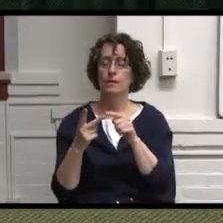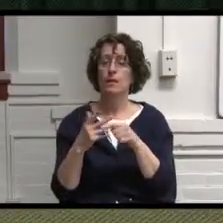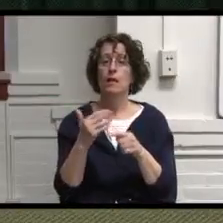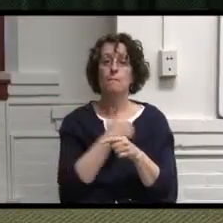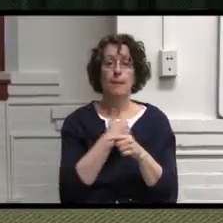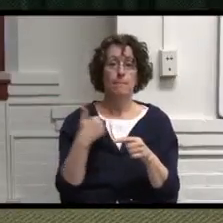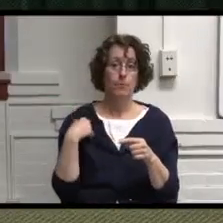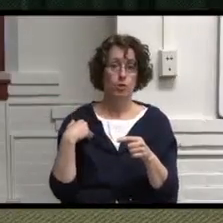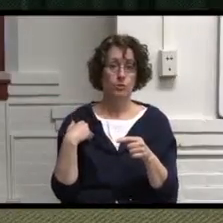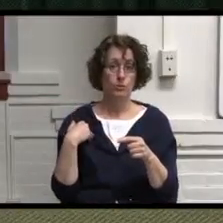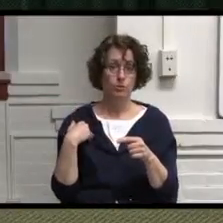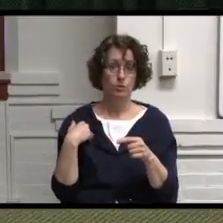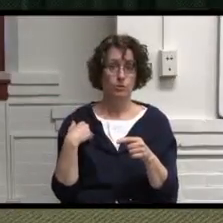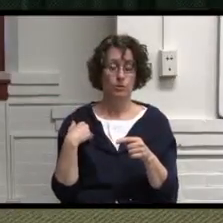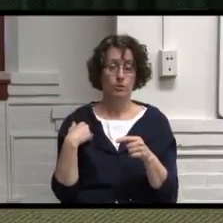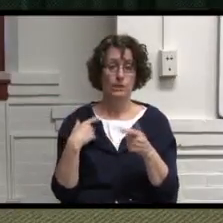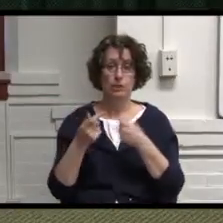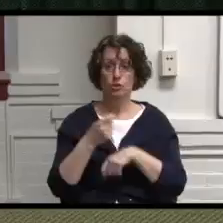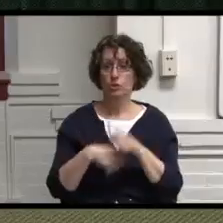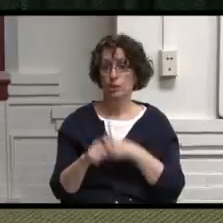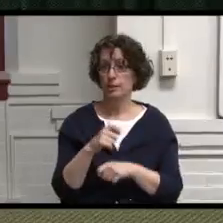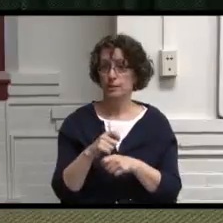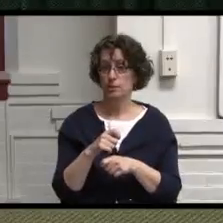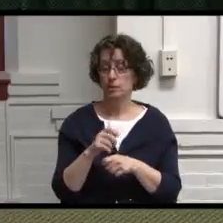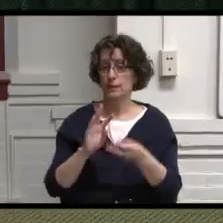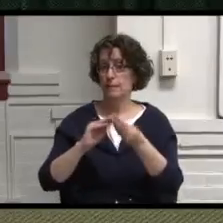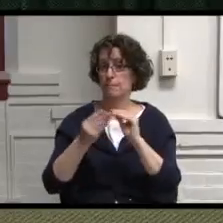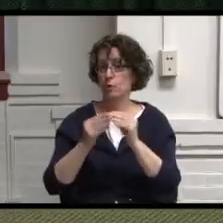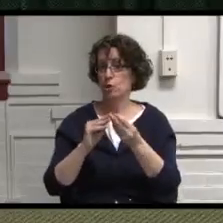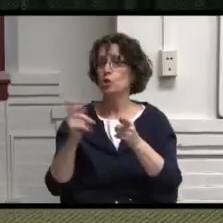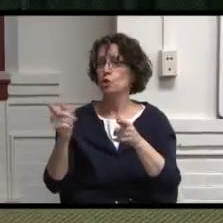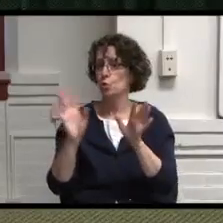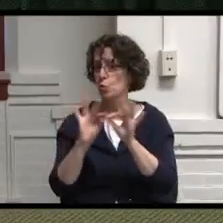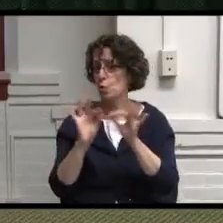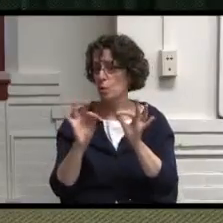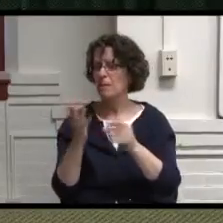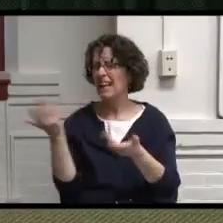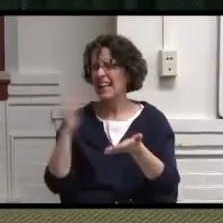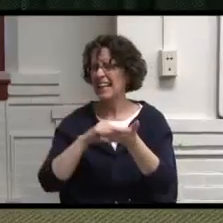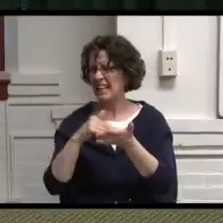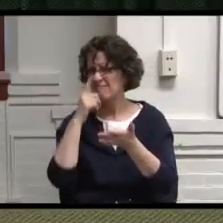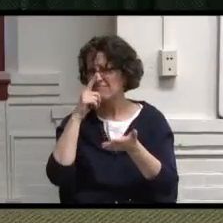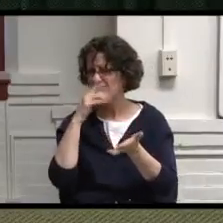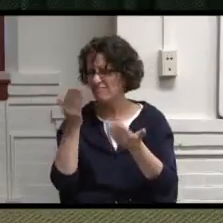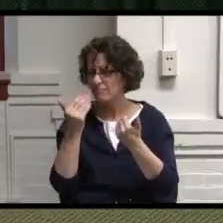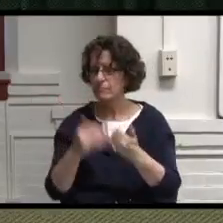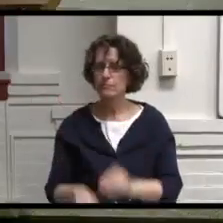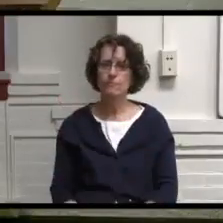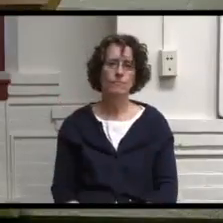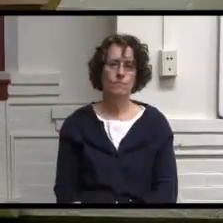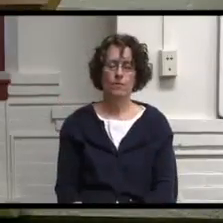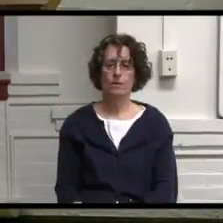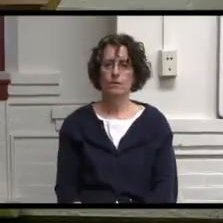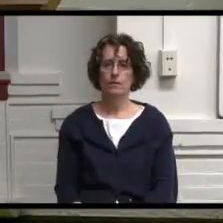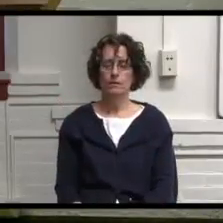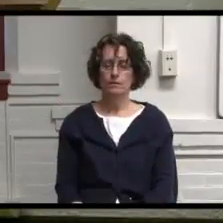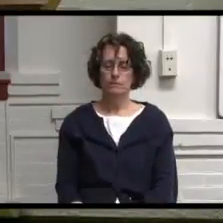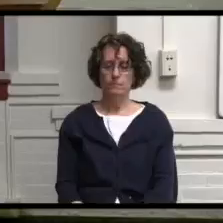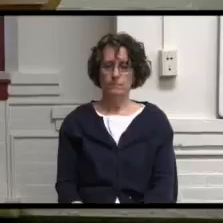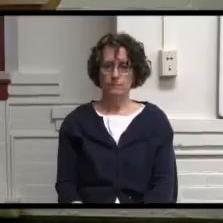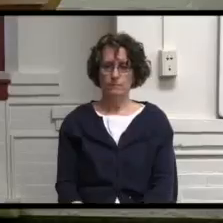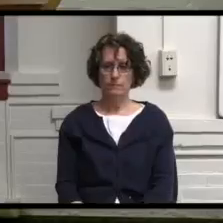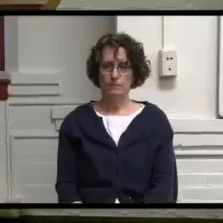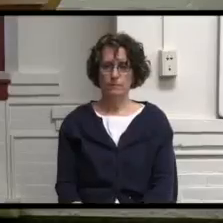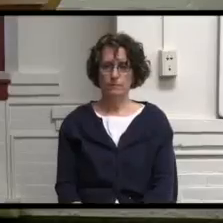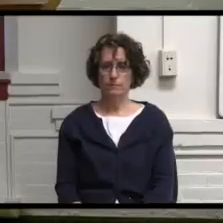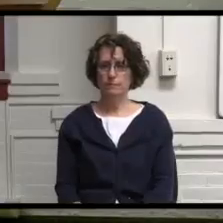membership of the committee. And you touched on it, but if you want to say it one more time, if John has a question. Simply